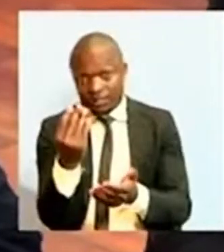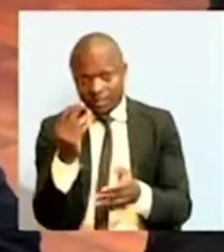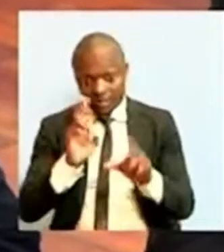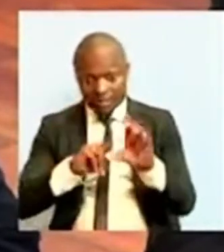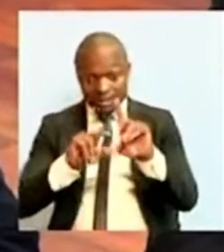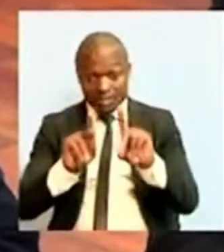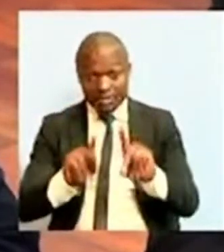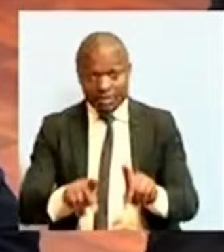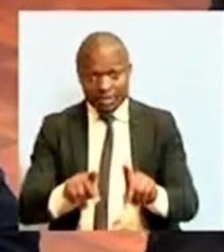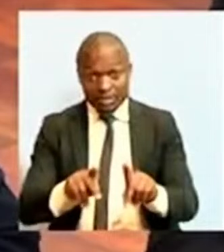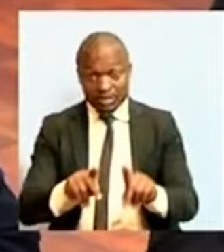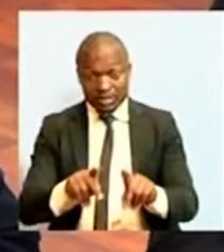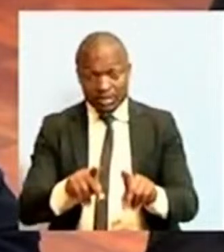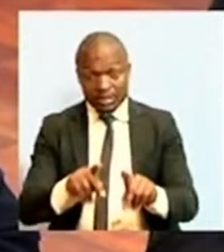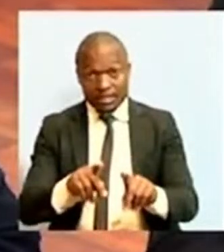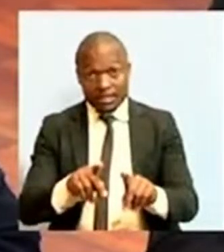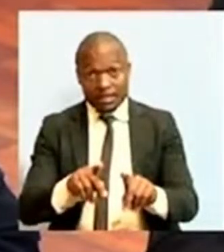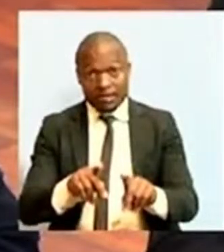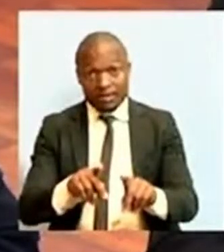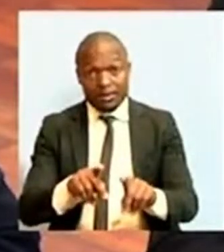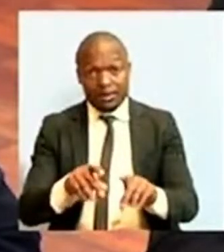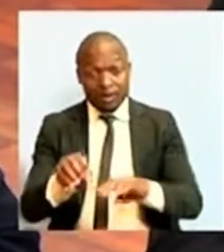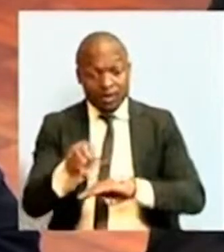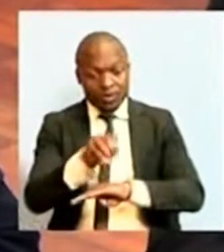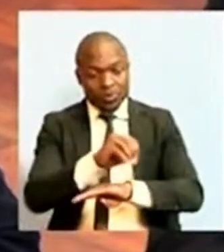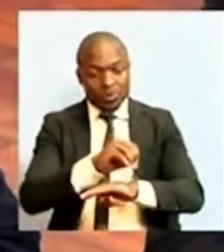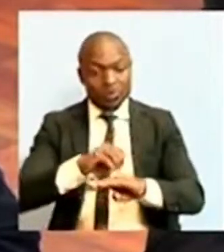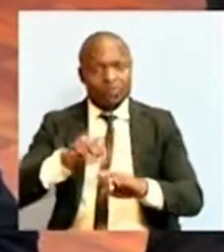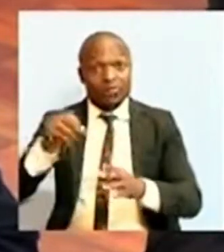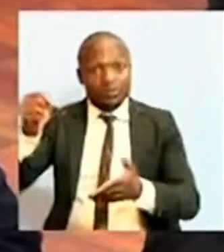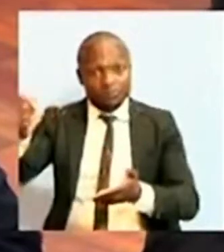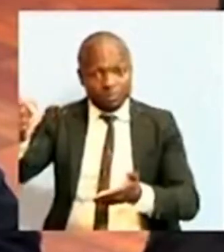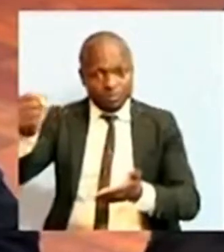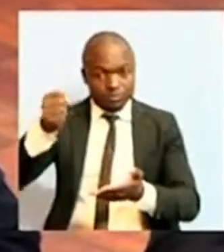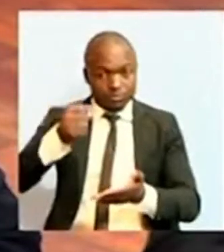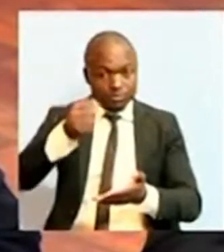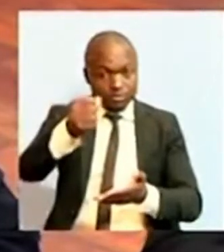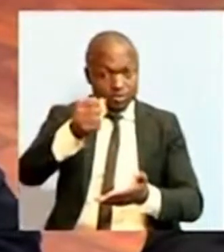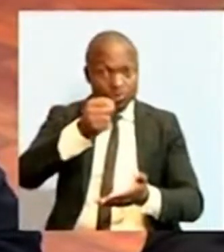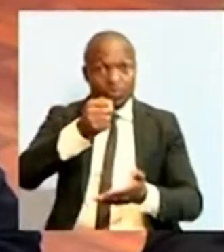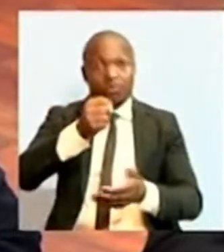Chair, there was an observation of overemployment of staff.